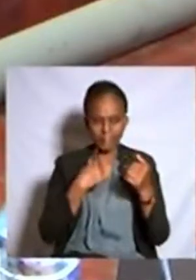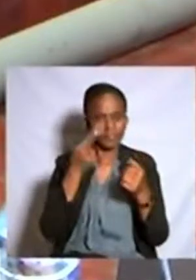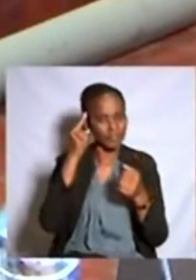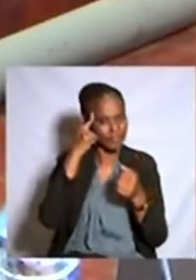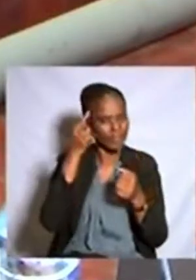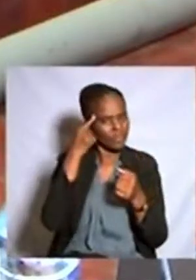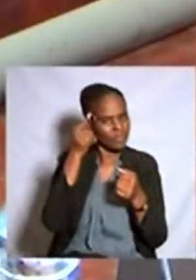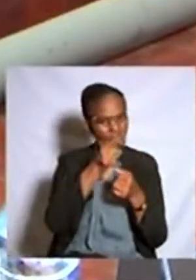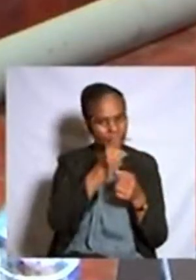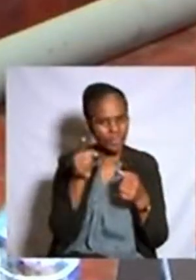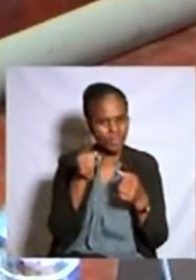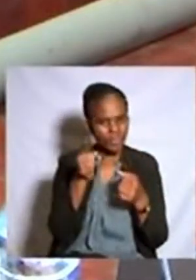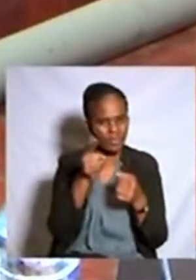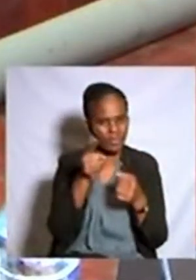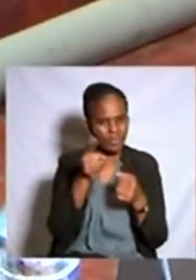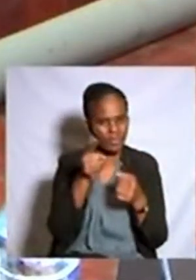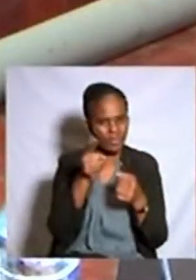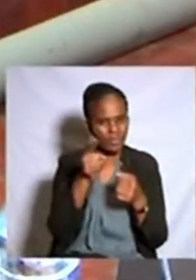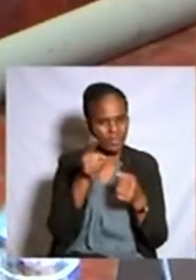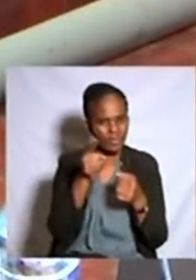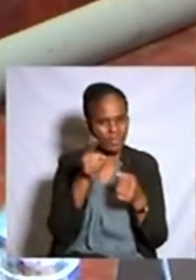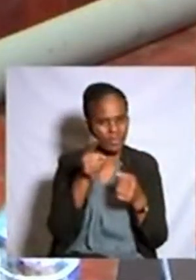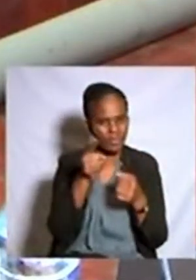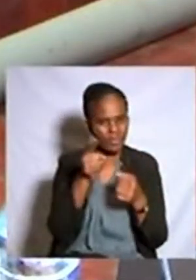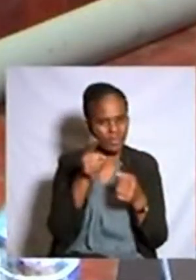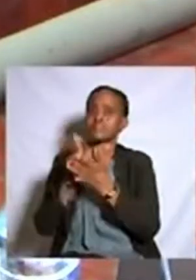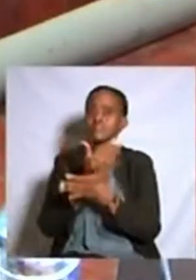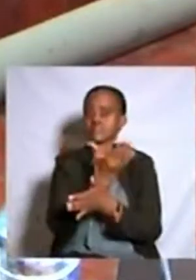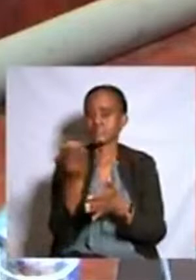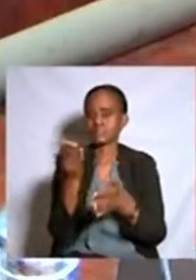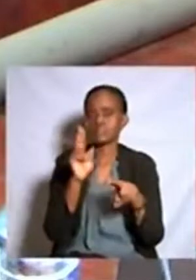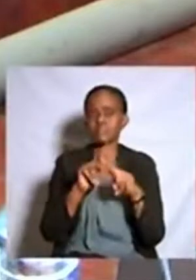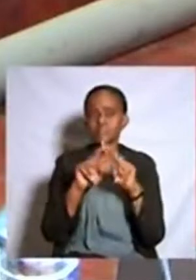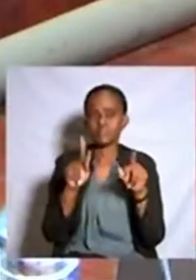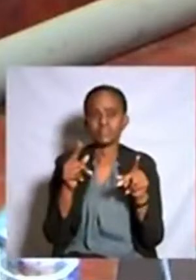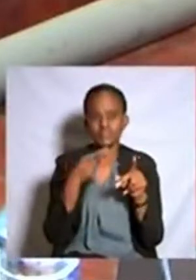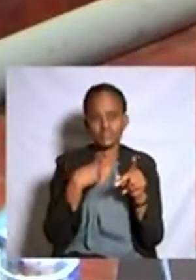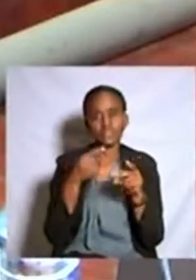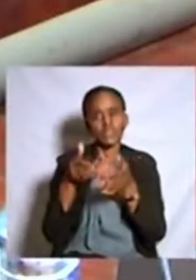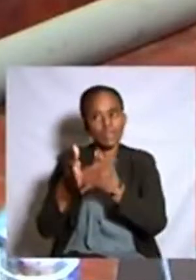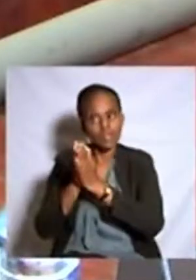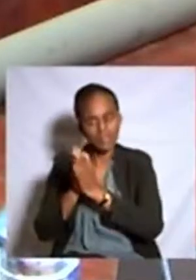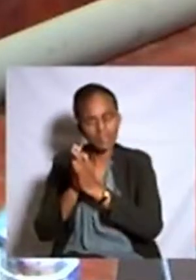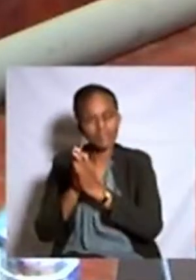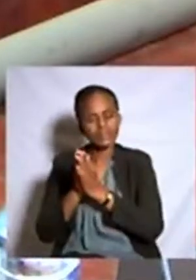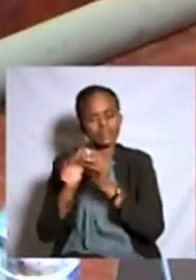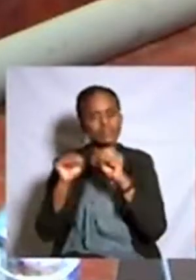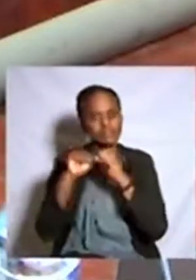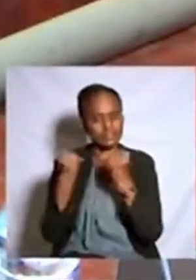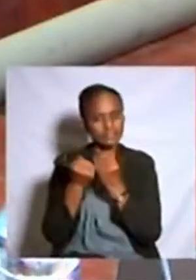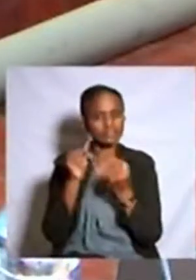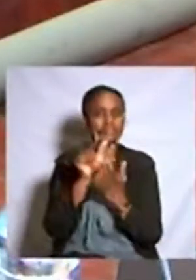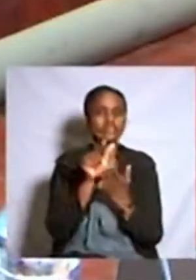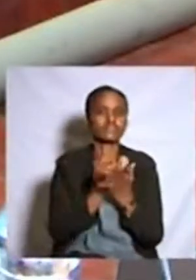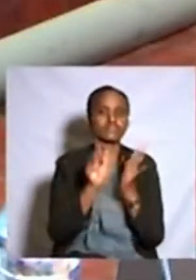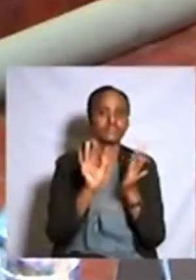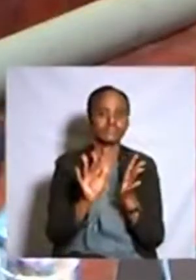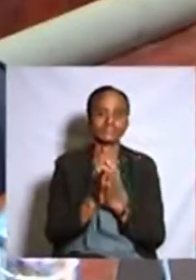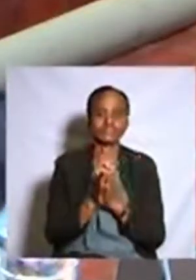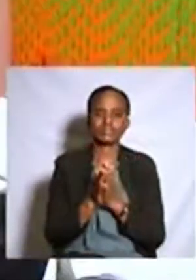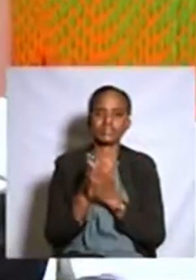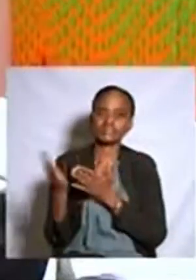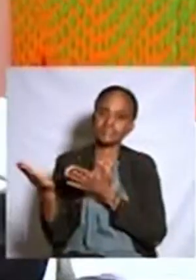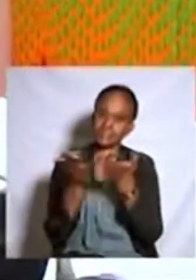for an estimated time frame for closure of all of them, Chair, allow me to call upon our society secretary.